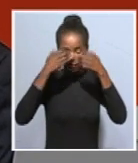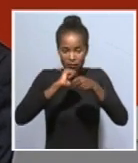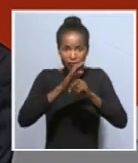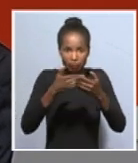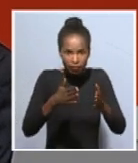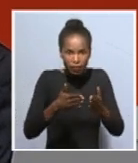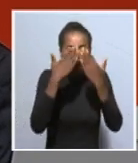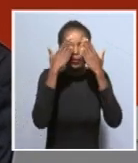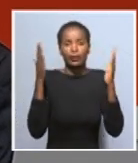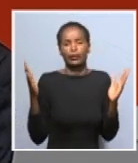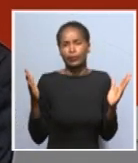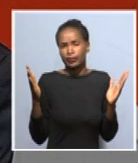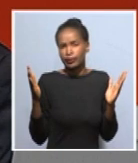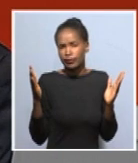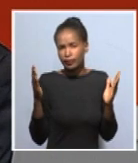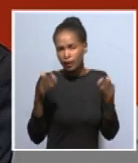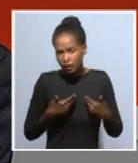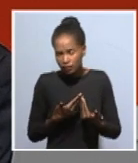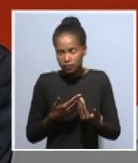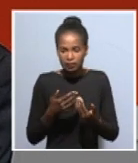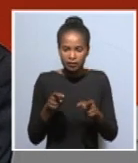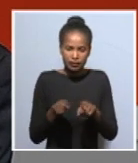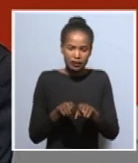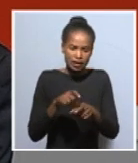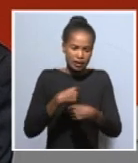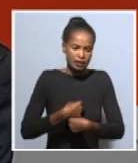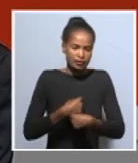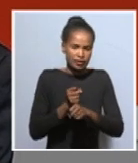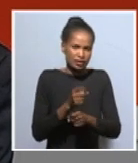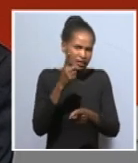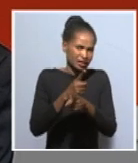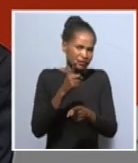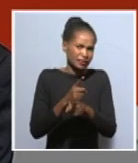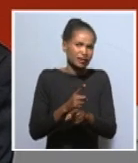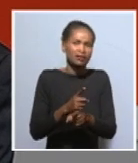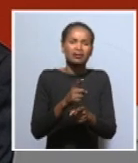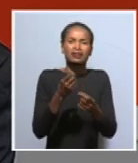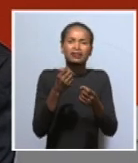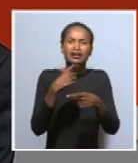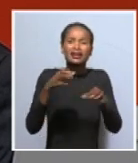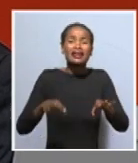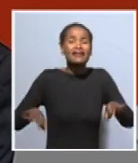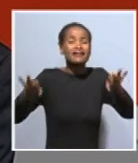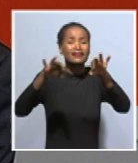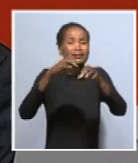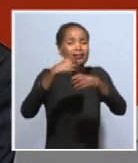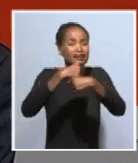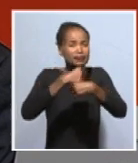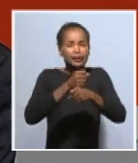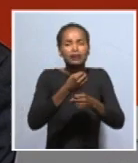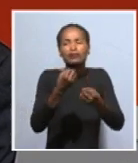And my question is about the green schemes that are not active at the moment. What will be done to